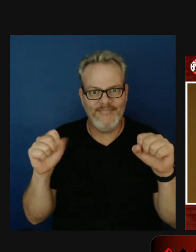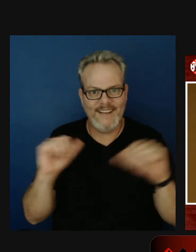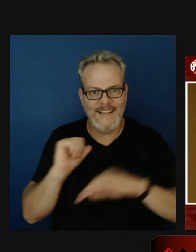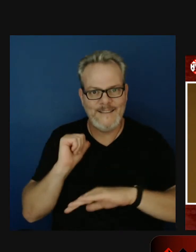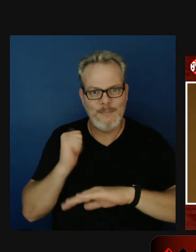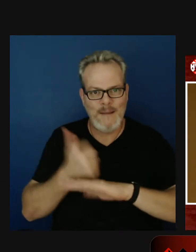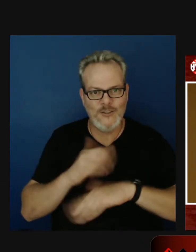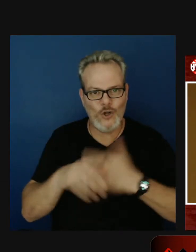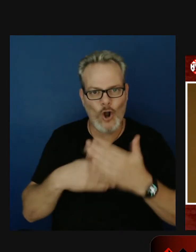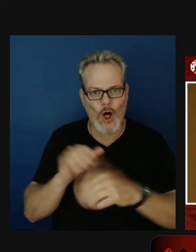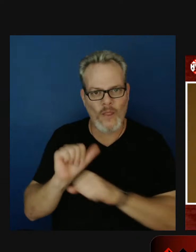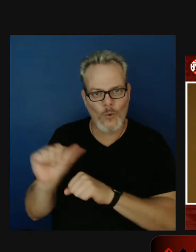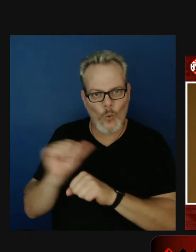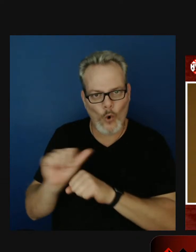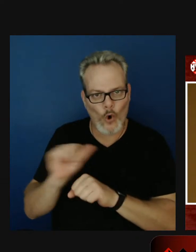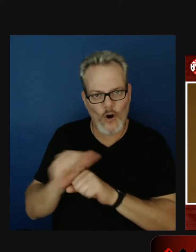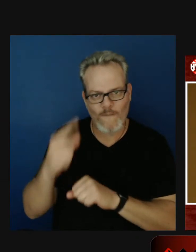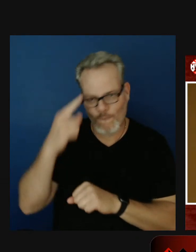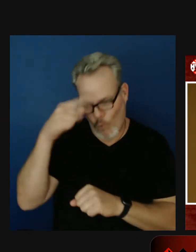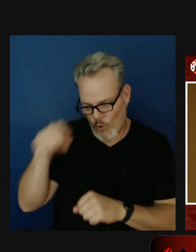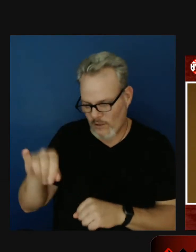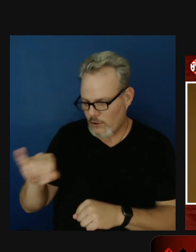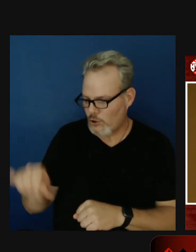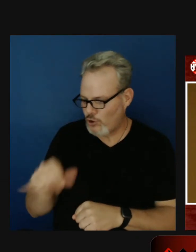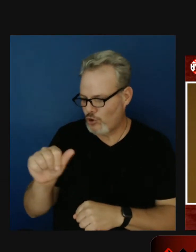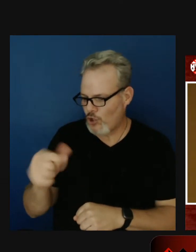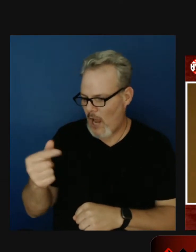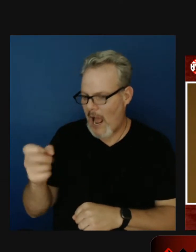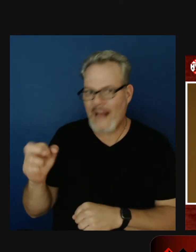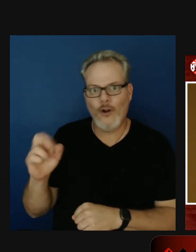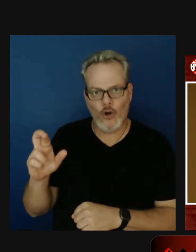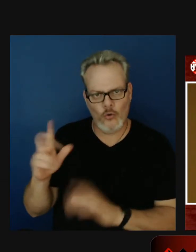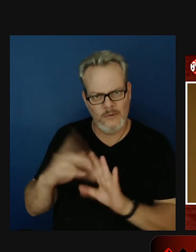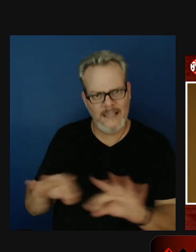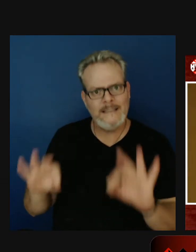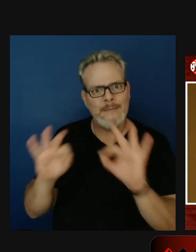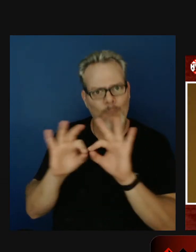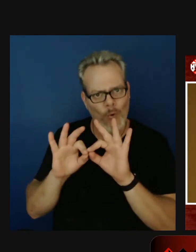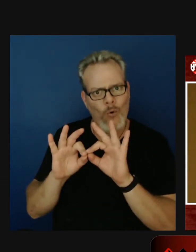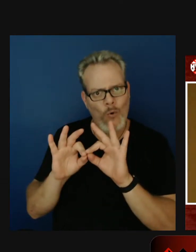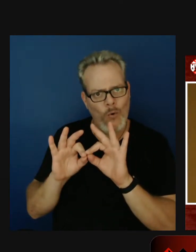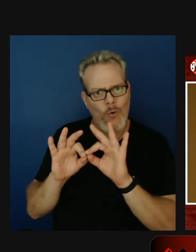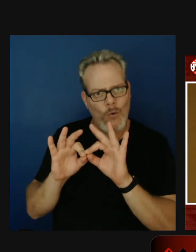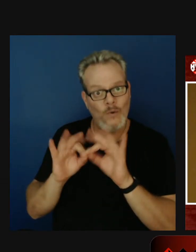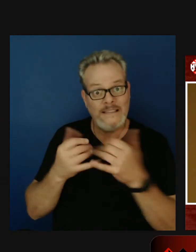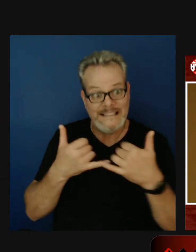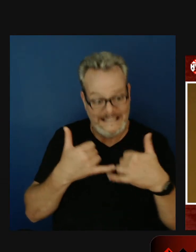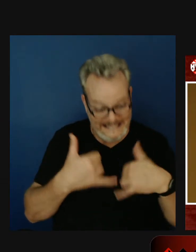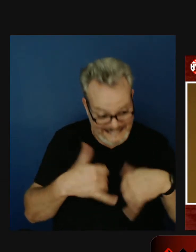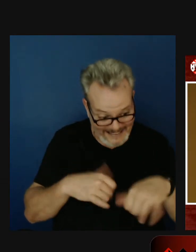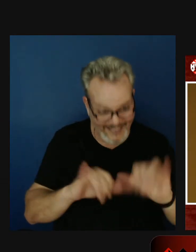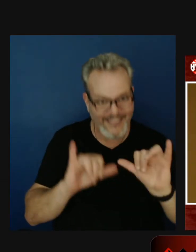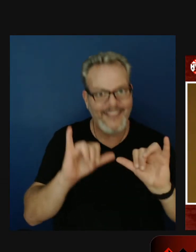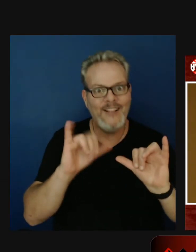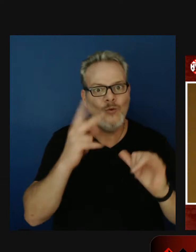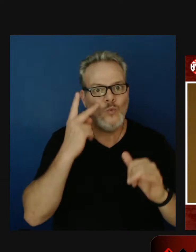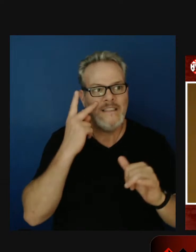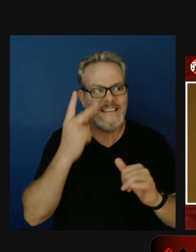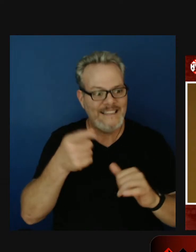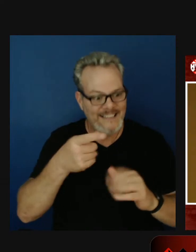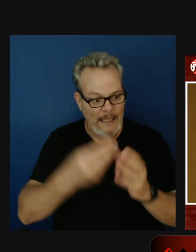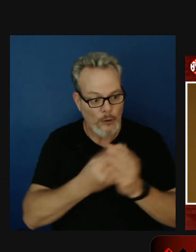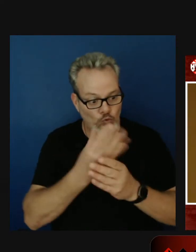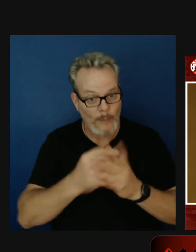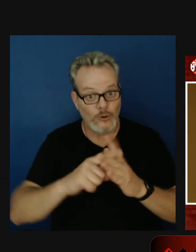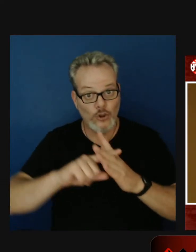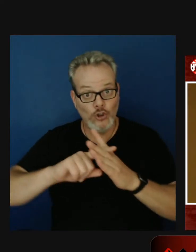phases. So it was important to Jagger. It's important to us today. You know, we've got an eruption now that's started and stopped several times. We